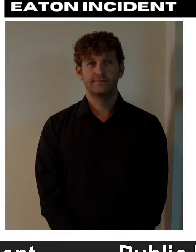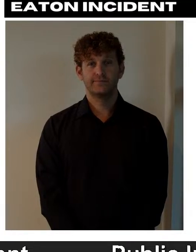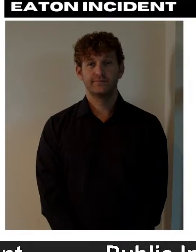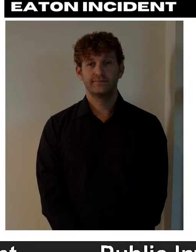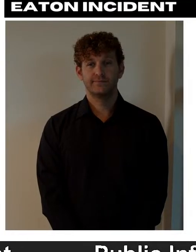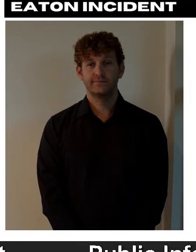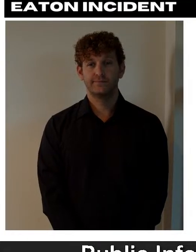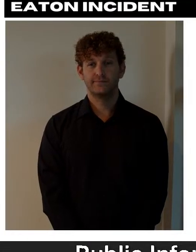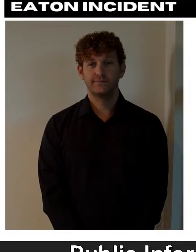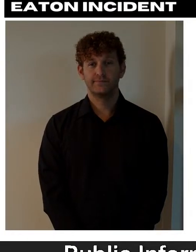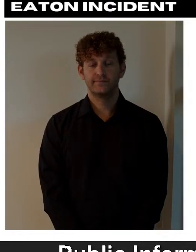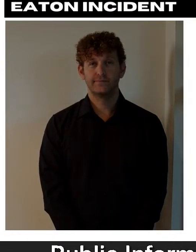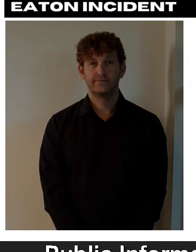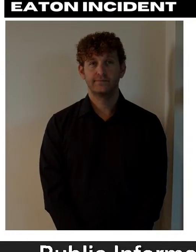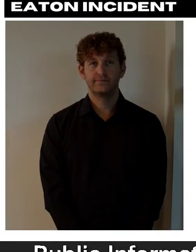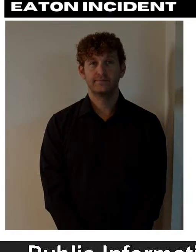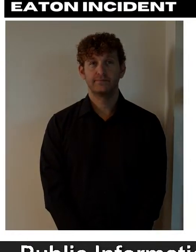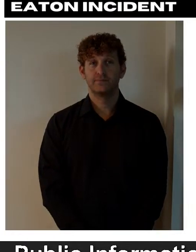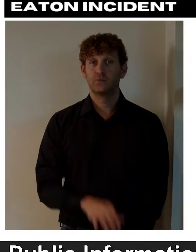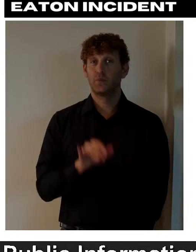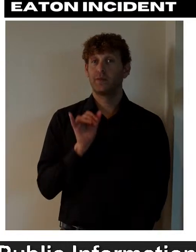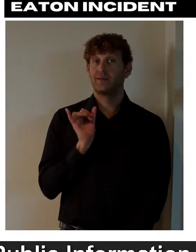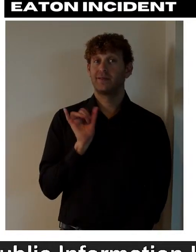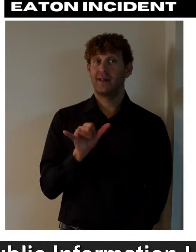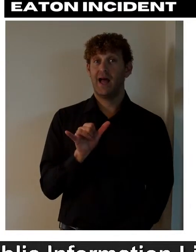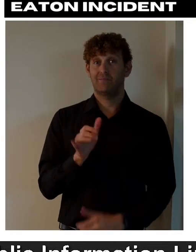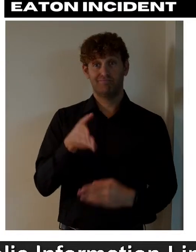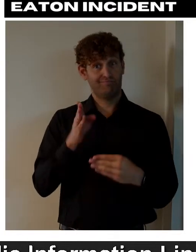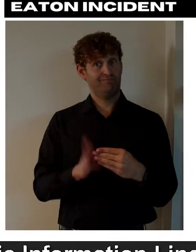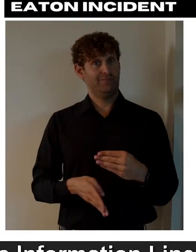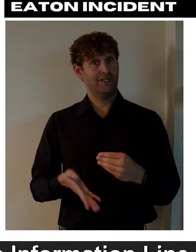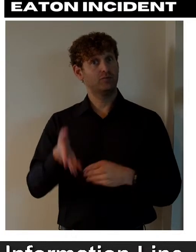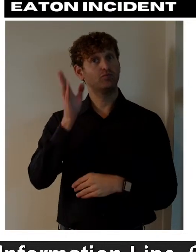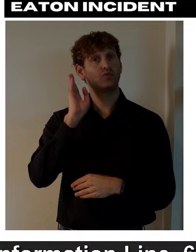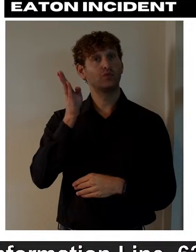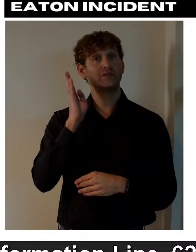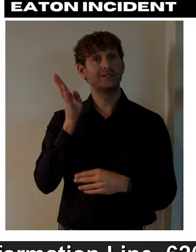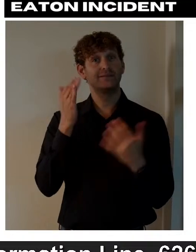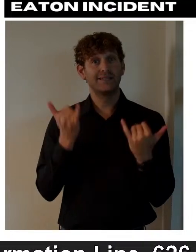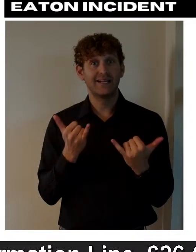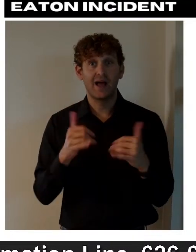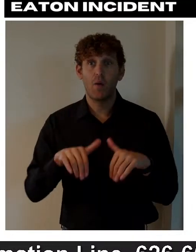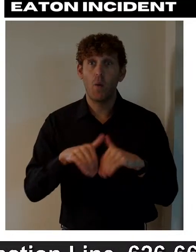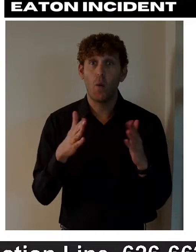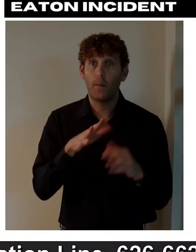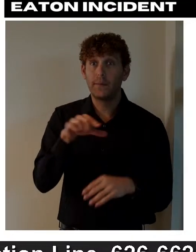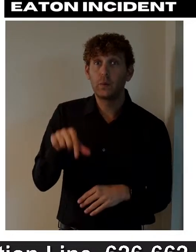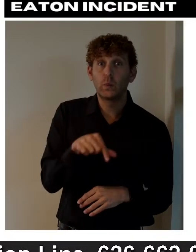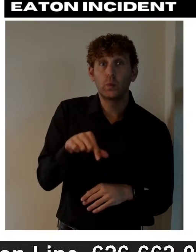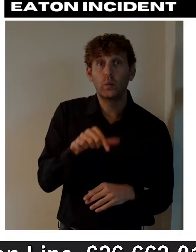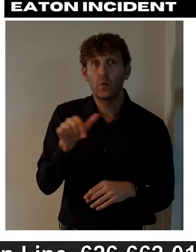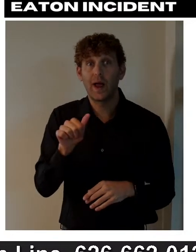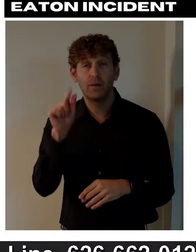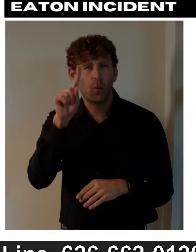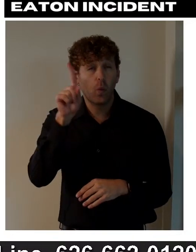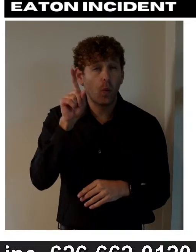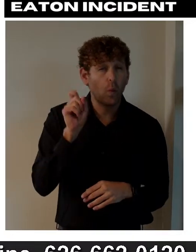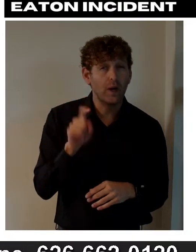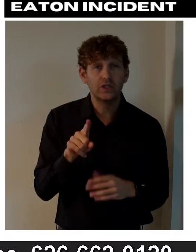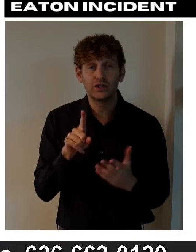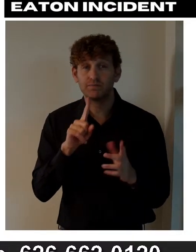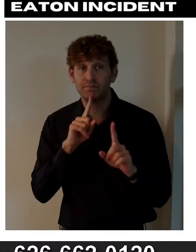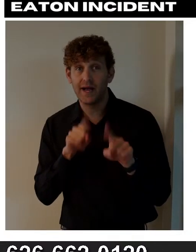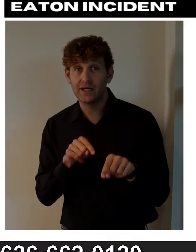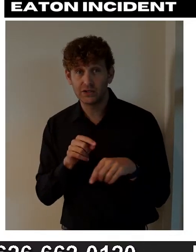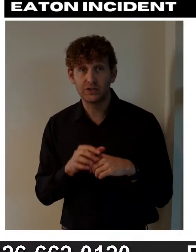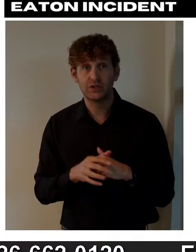So that's going to conclude our presenters this evening. To start our question and answer, I'm going to ask for Assistant Chief Springler to come up and answer some questions